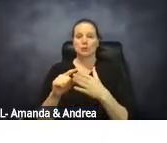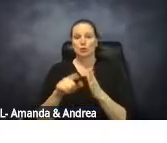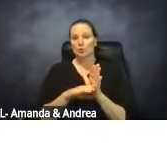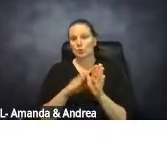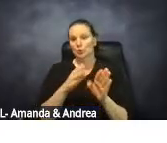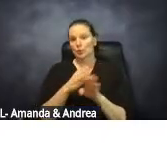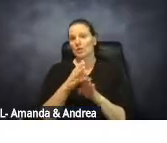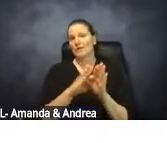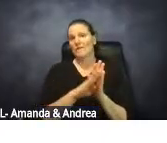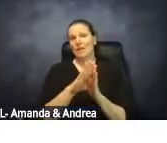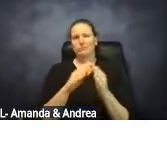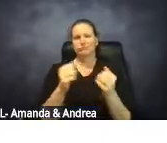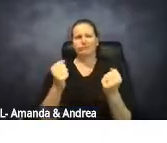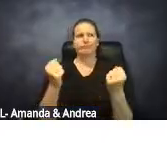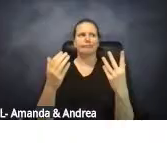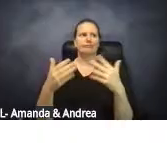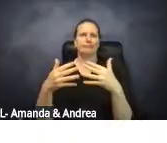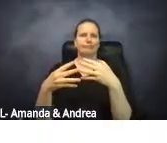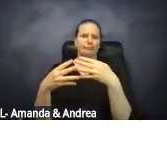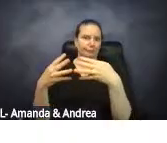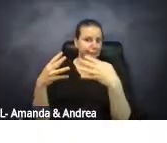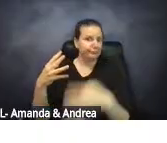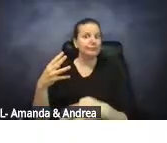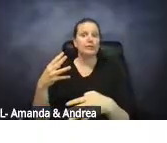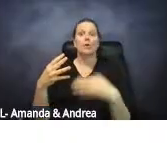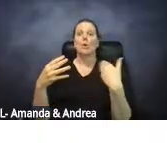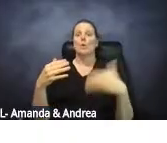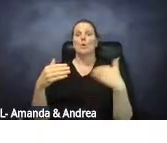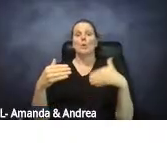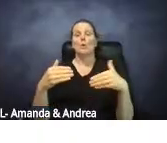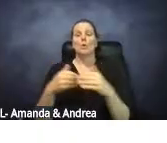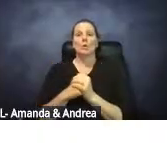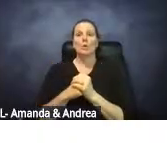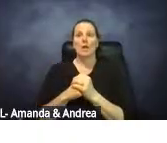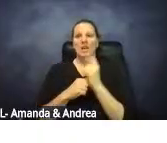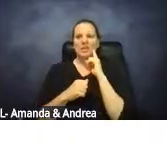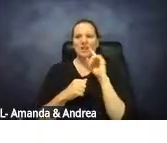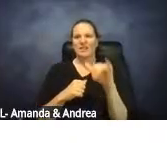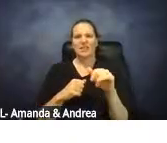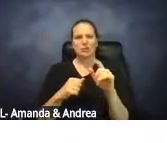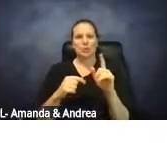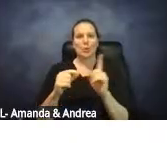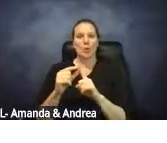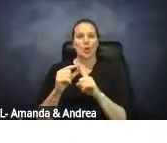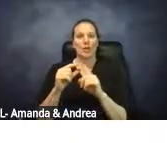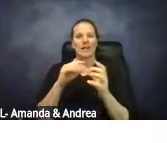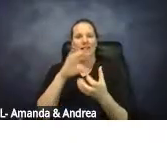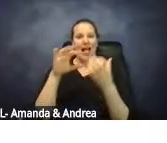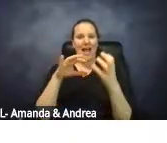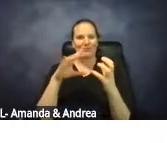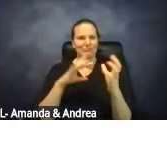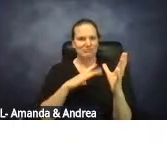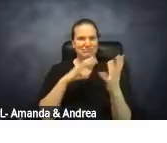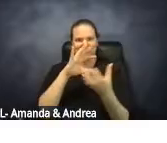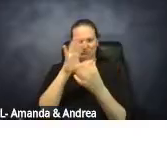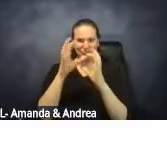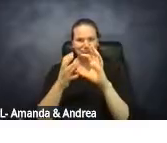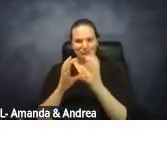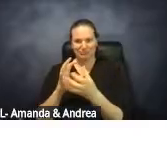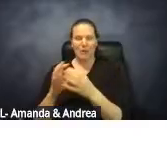It is many things. And I think that this word cloud really